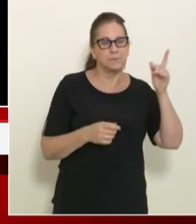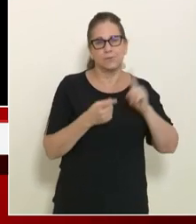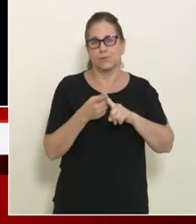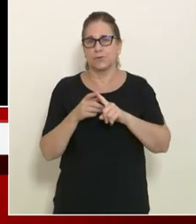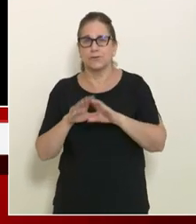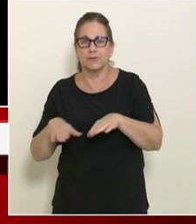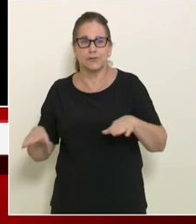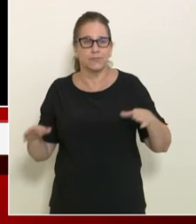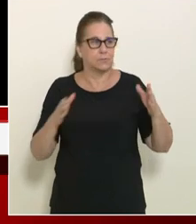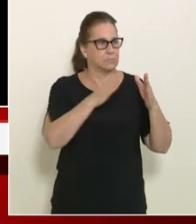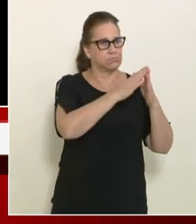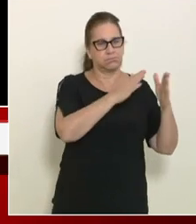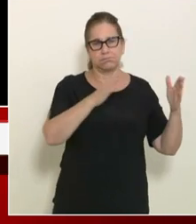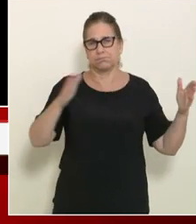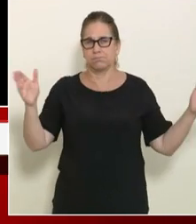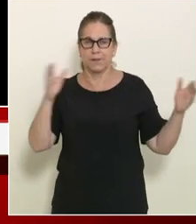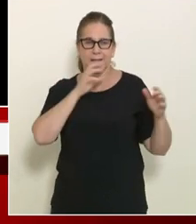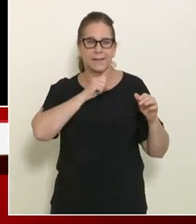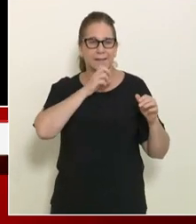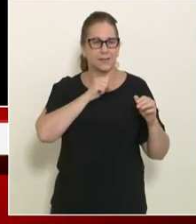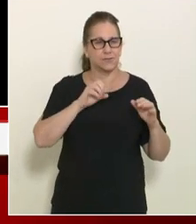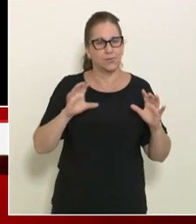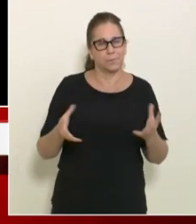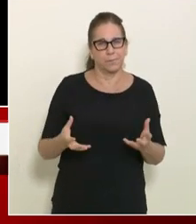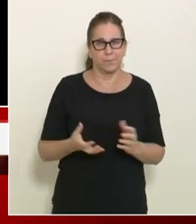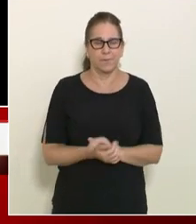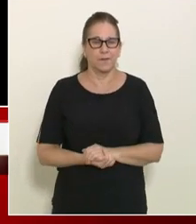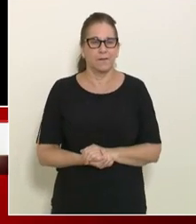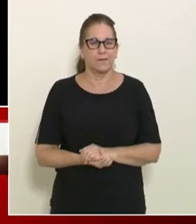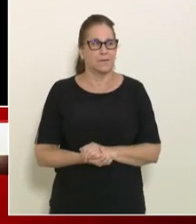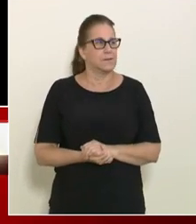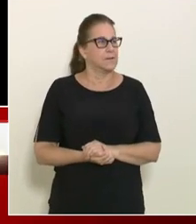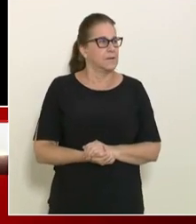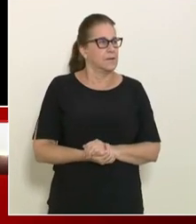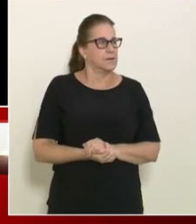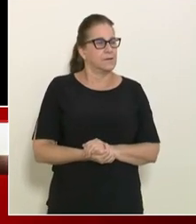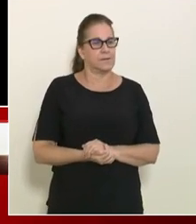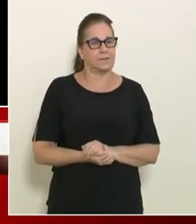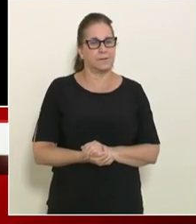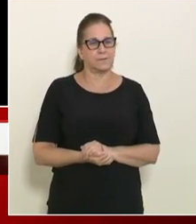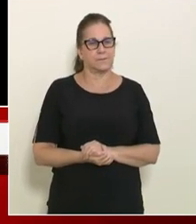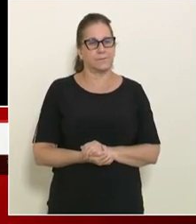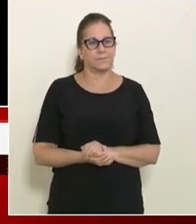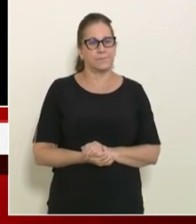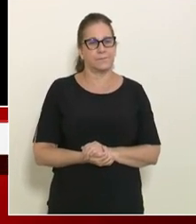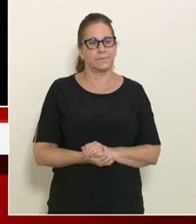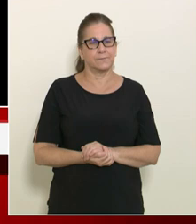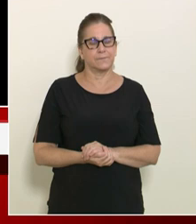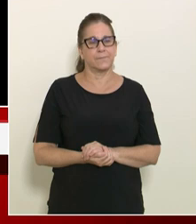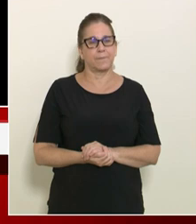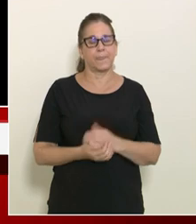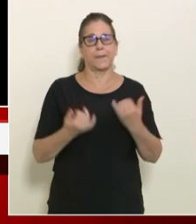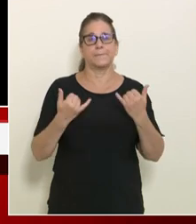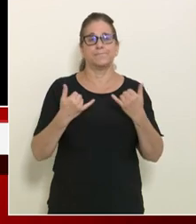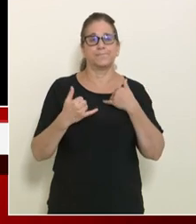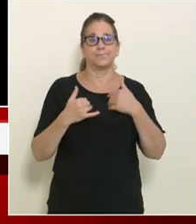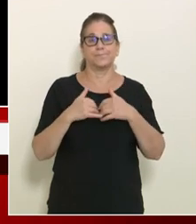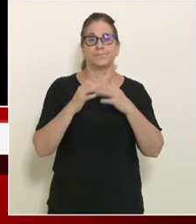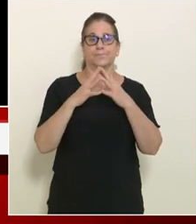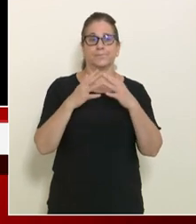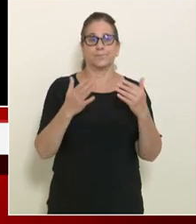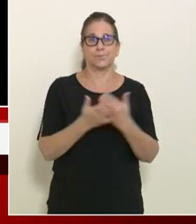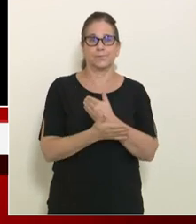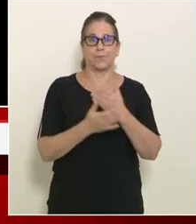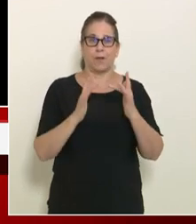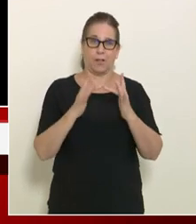Next, one of the things that we're really excited about is we are building an online support network for parents.